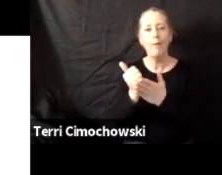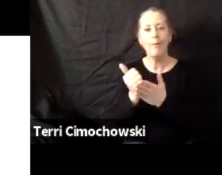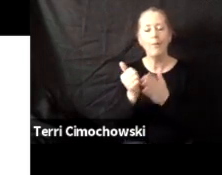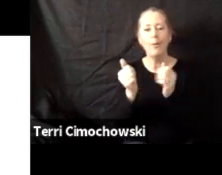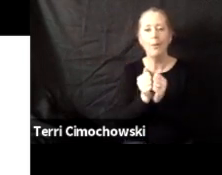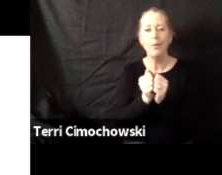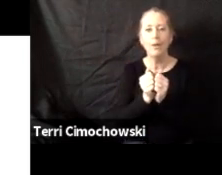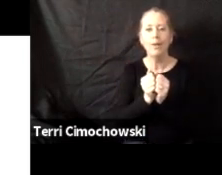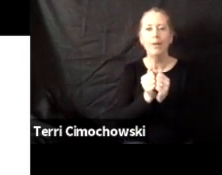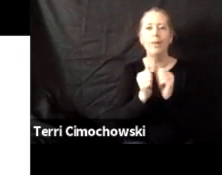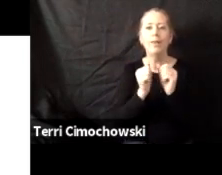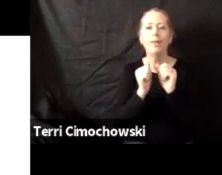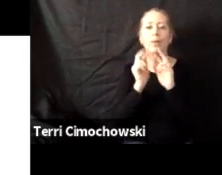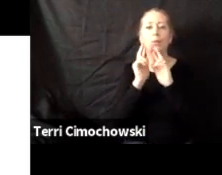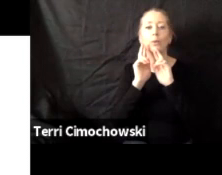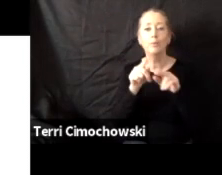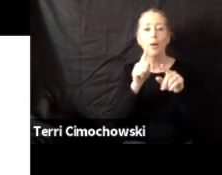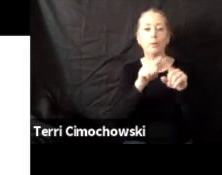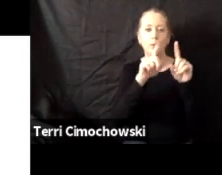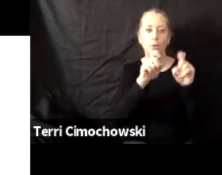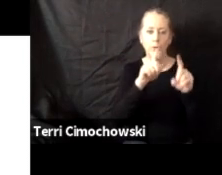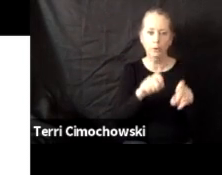those frequently asked questions there.